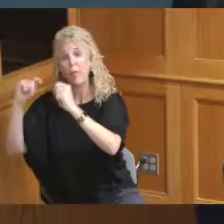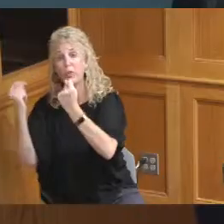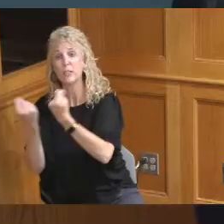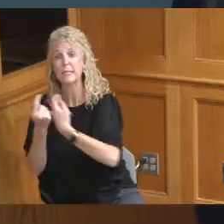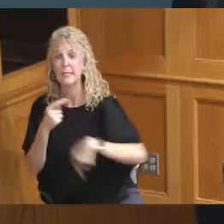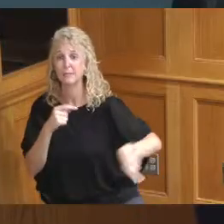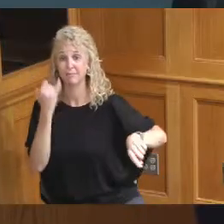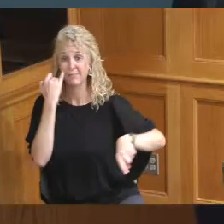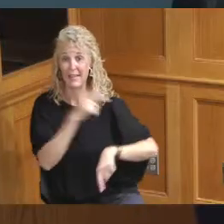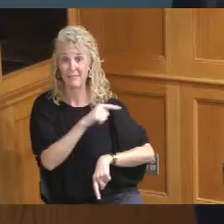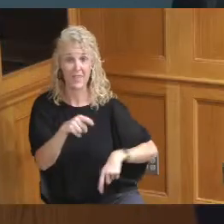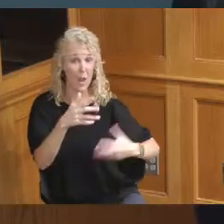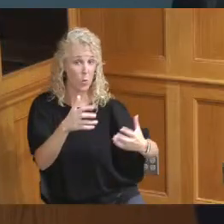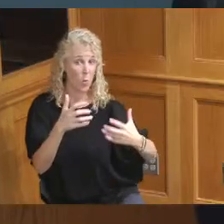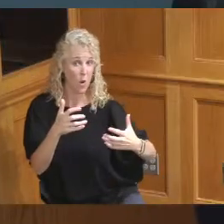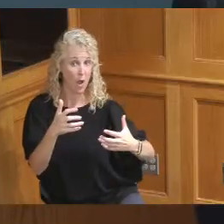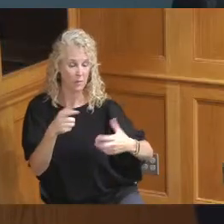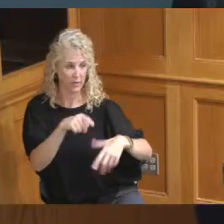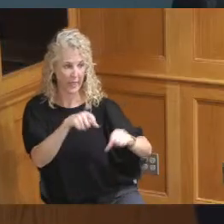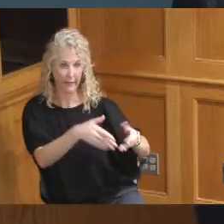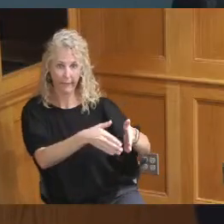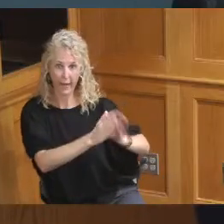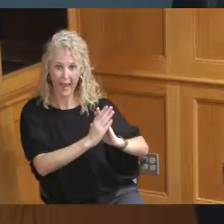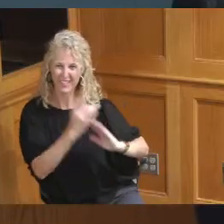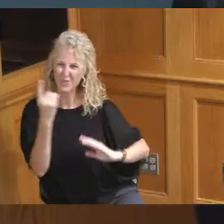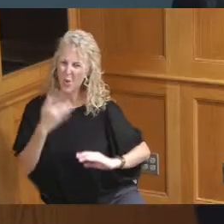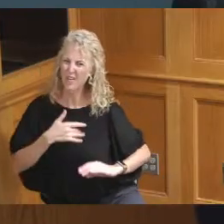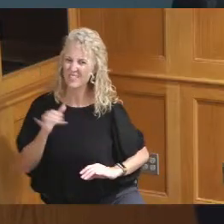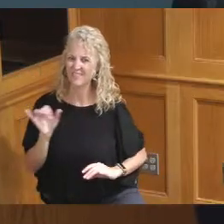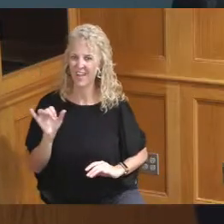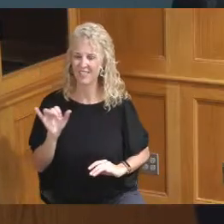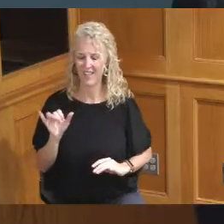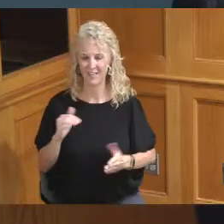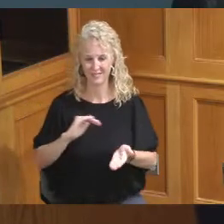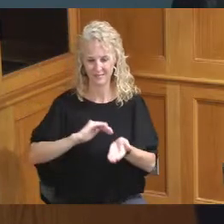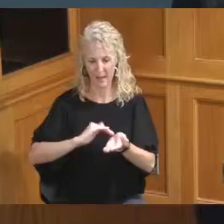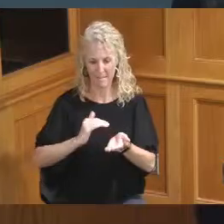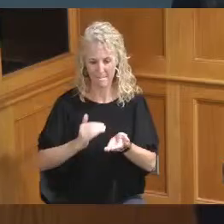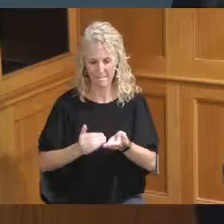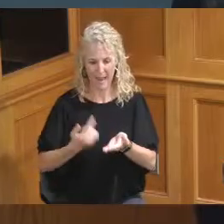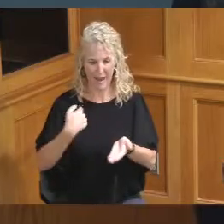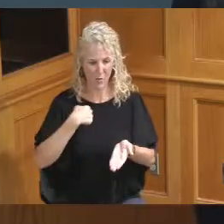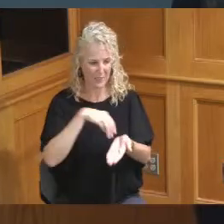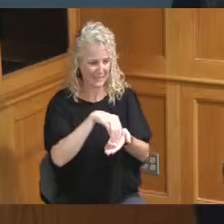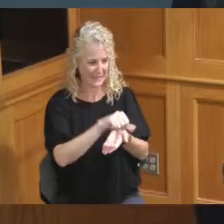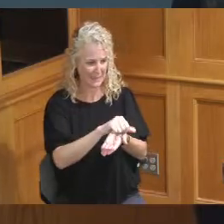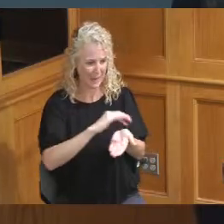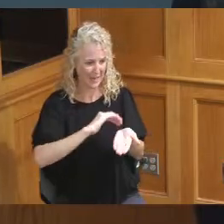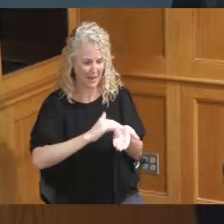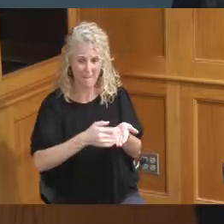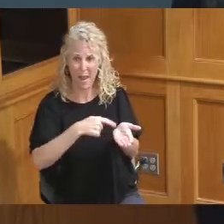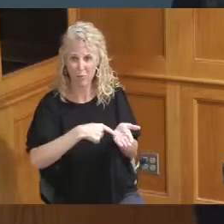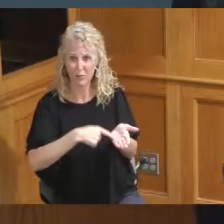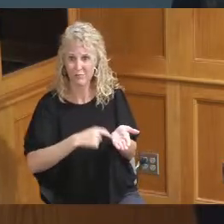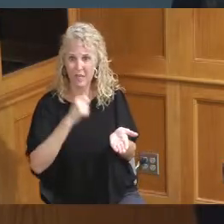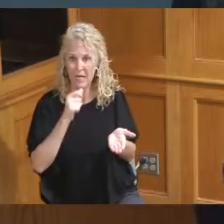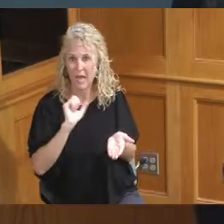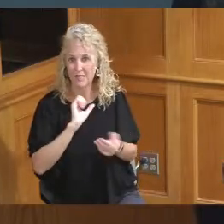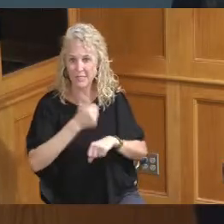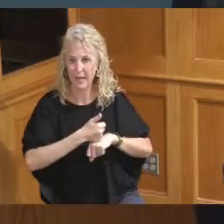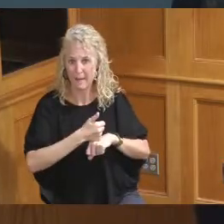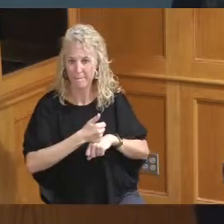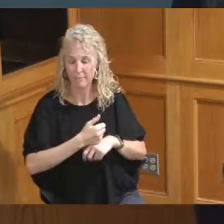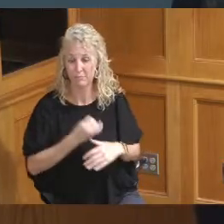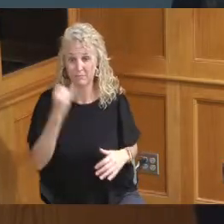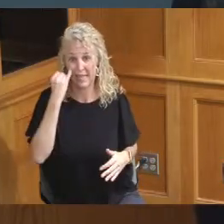so we always had this undefined liability that we might have to spend money we don't have, we can't afford,